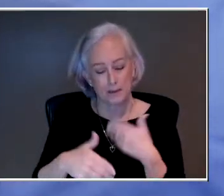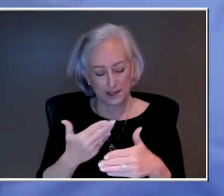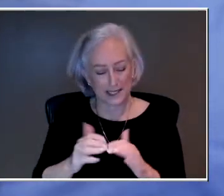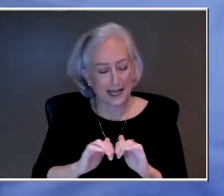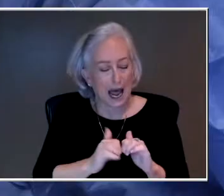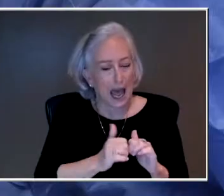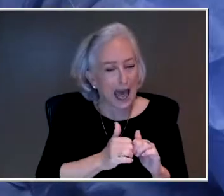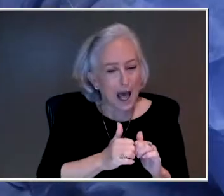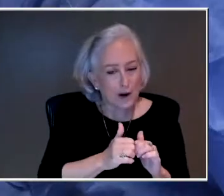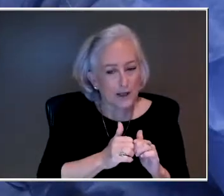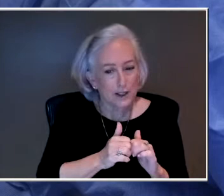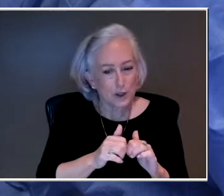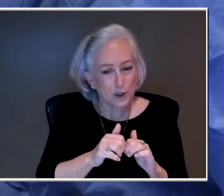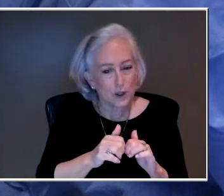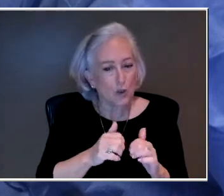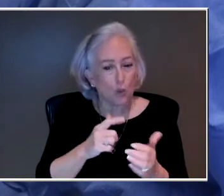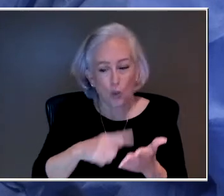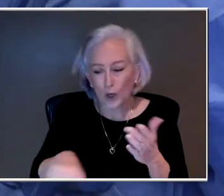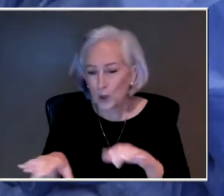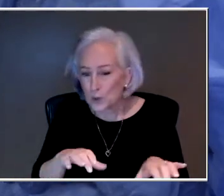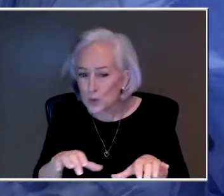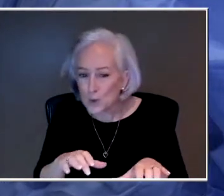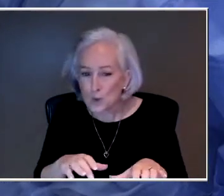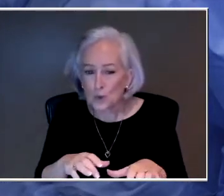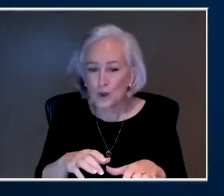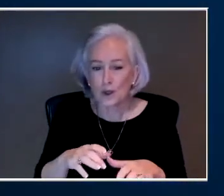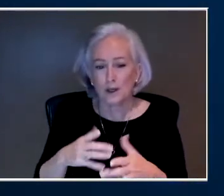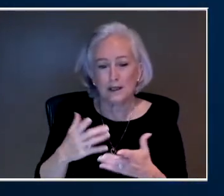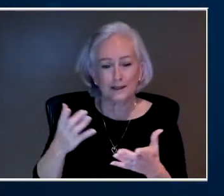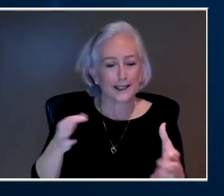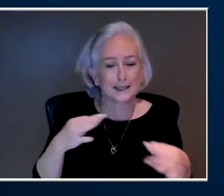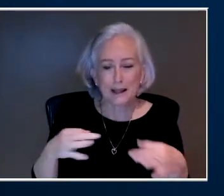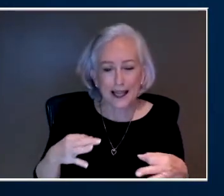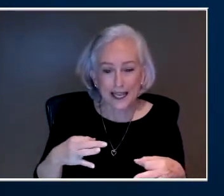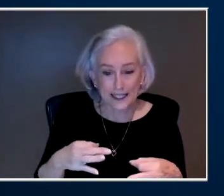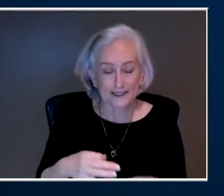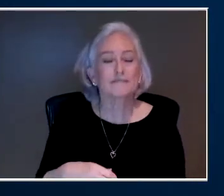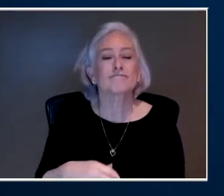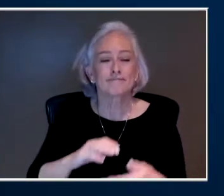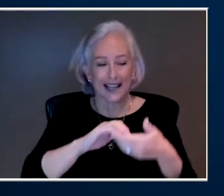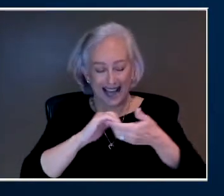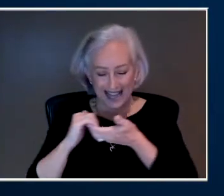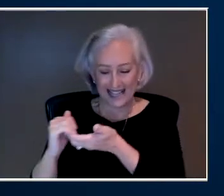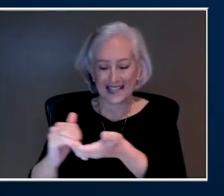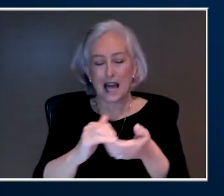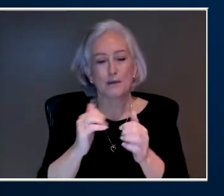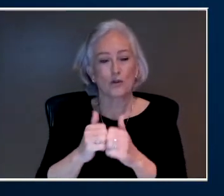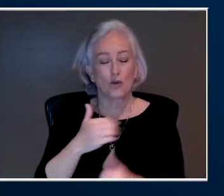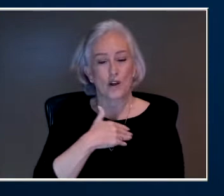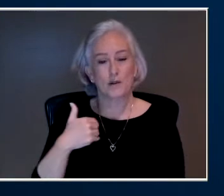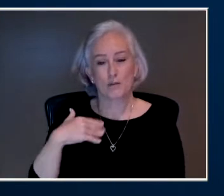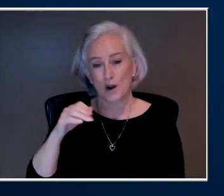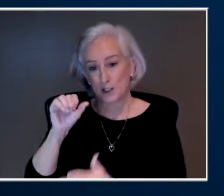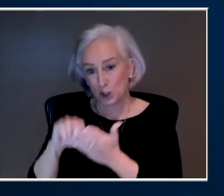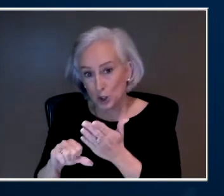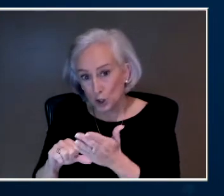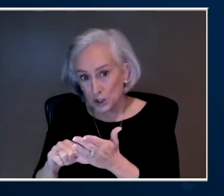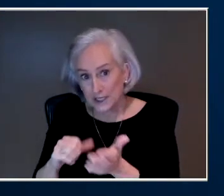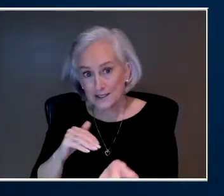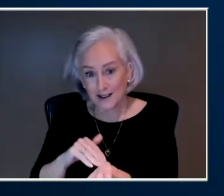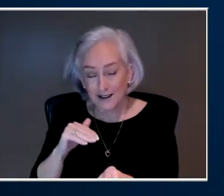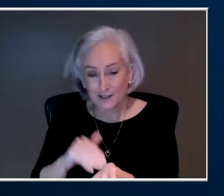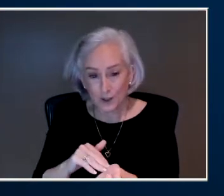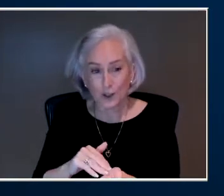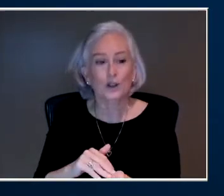actually doing when you get in there with a patient? Yeah, so it's extremely collaborative between the breast surgeon and the plastic surgeon that are doing it. And